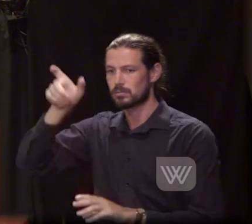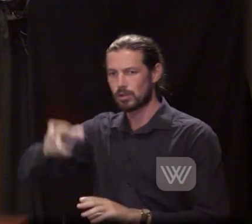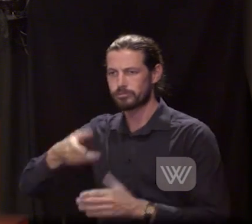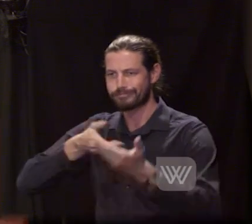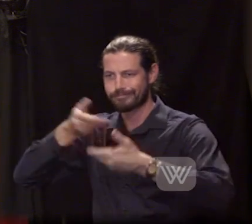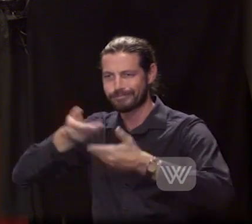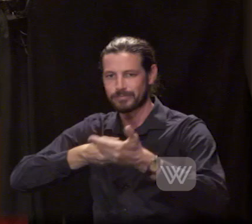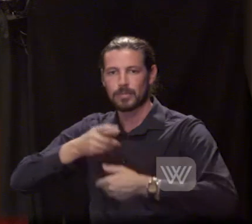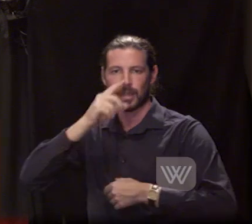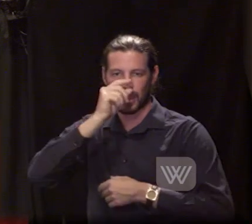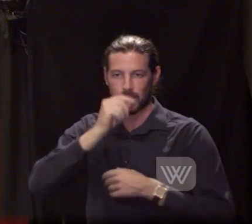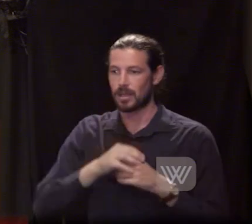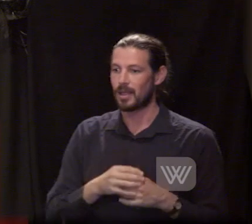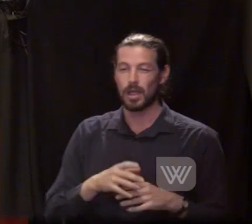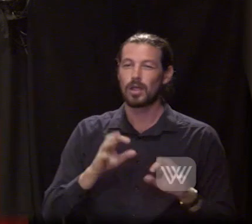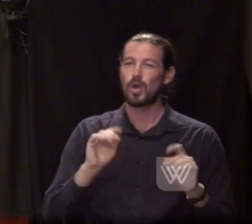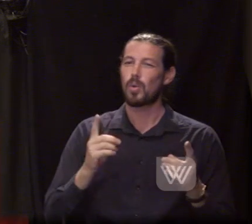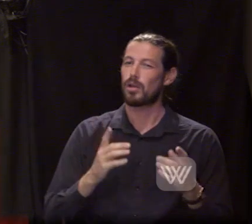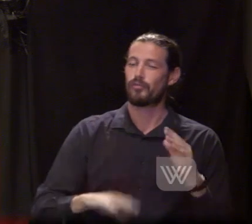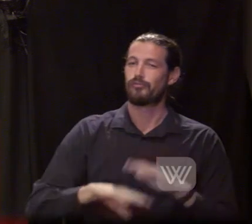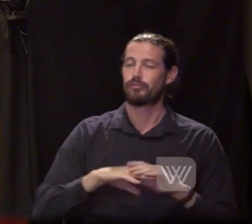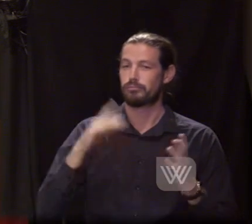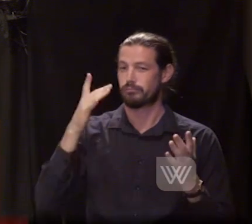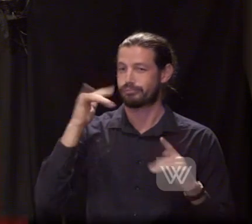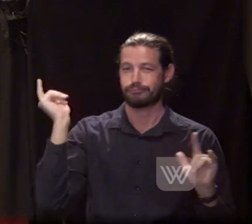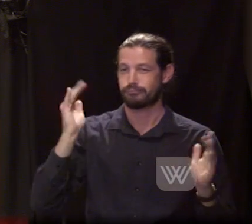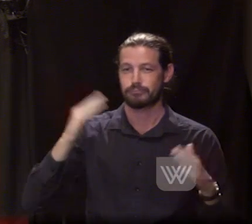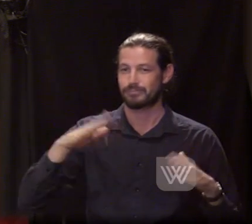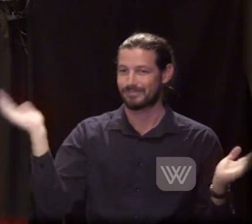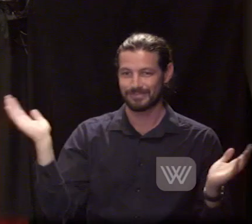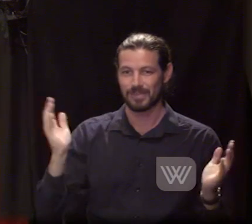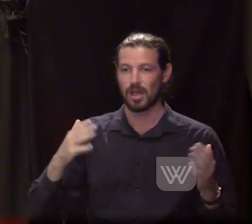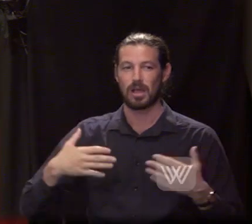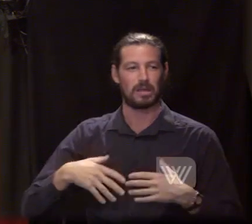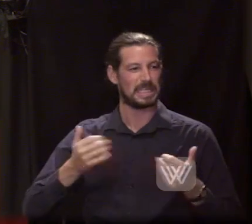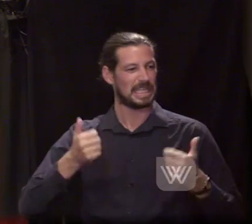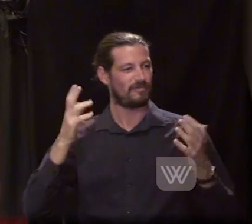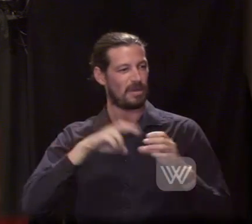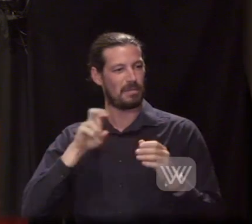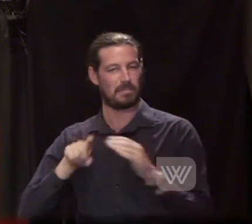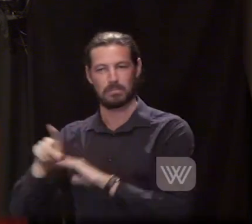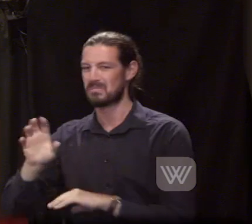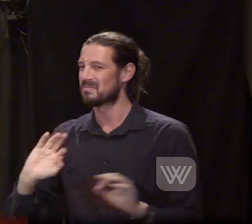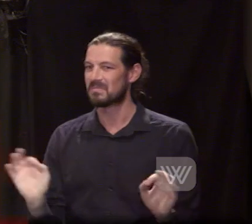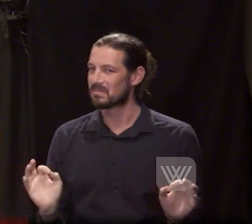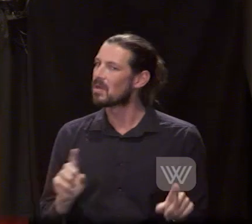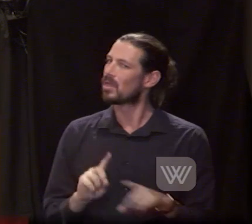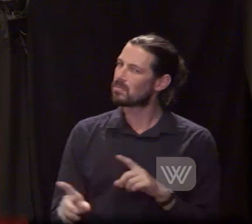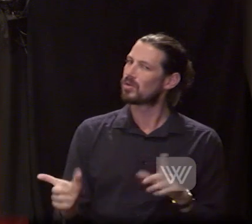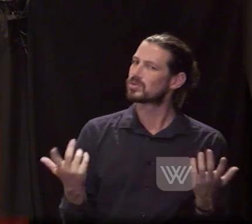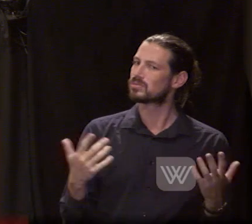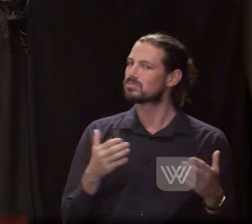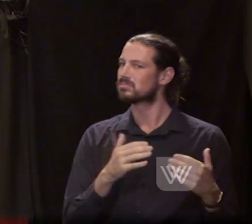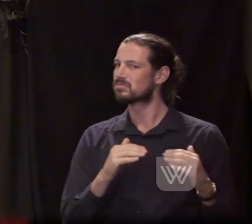major meltdown, breakdown. No one walked out the door, and for the most part, we stayed pretty